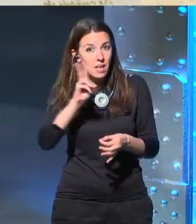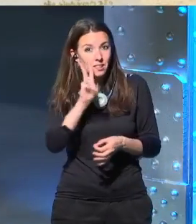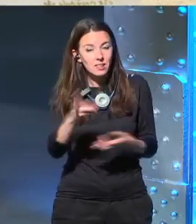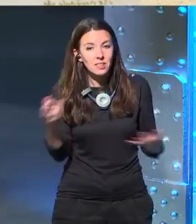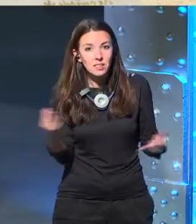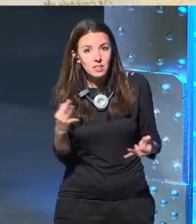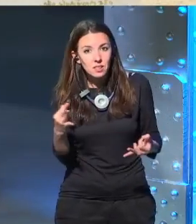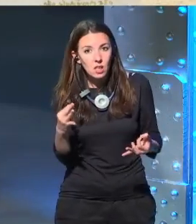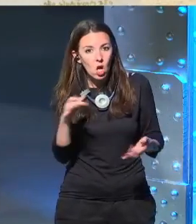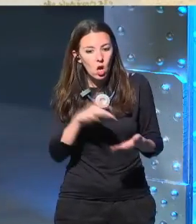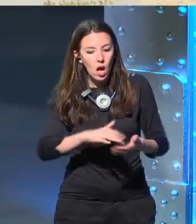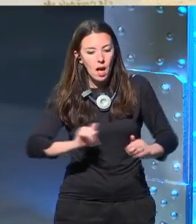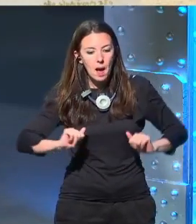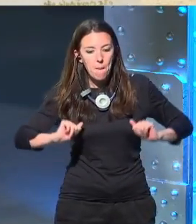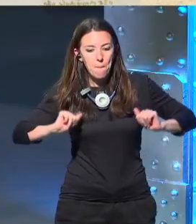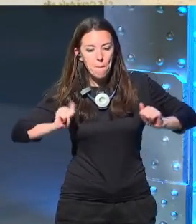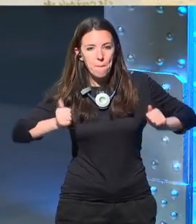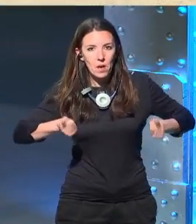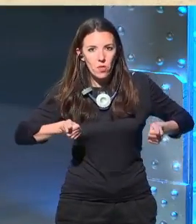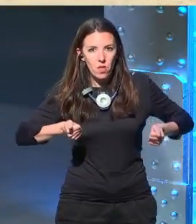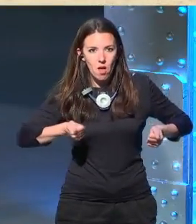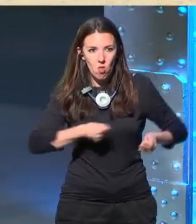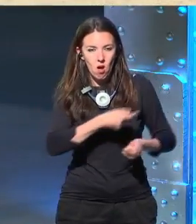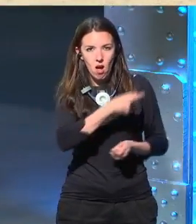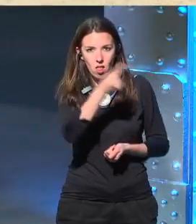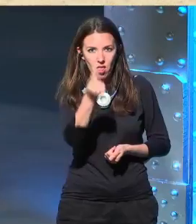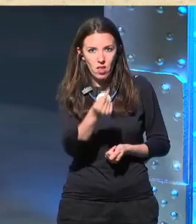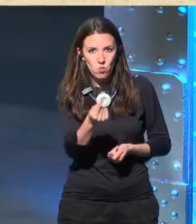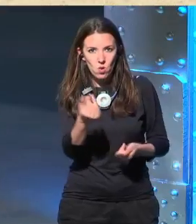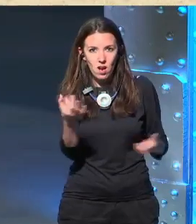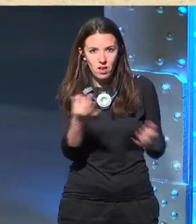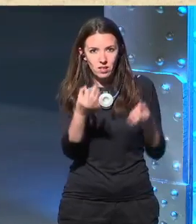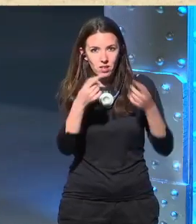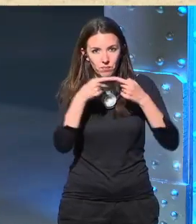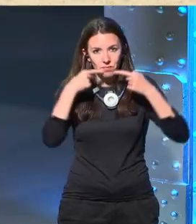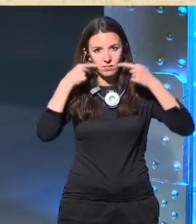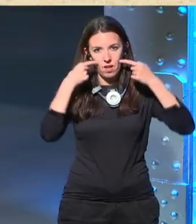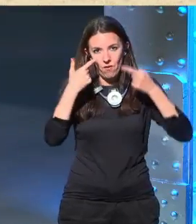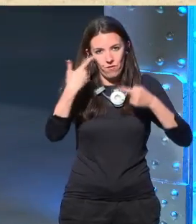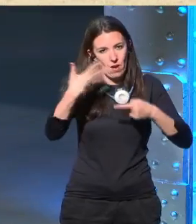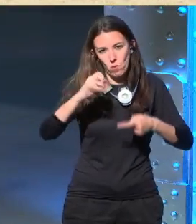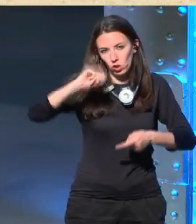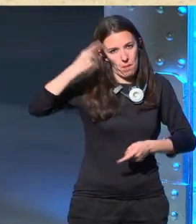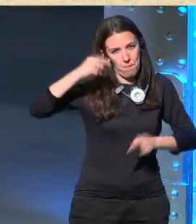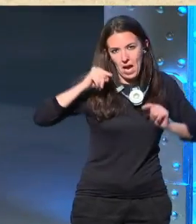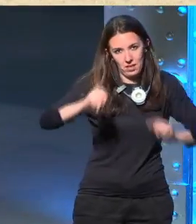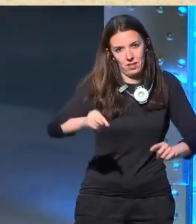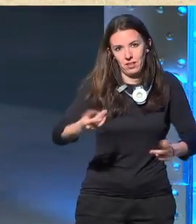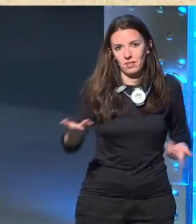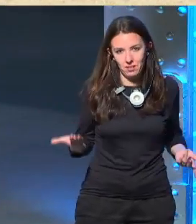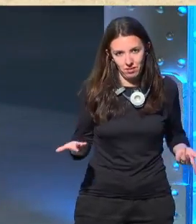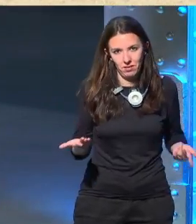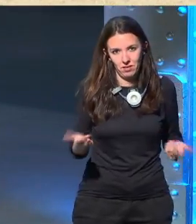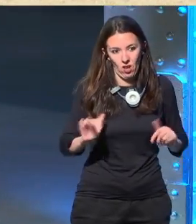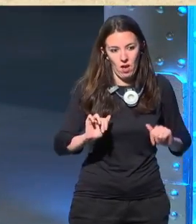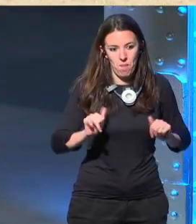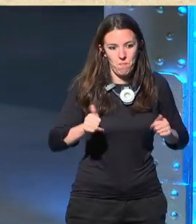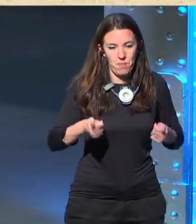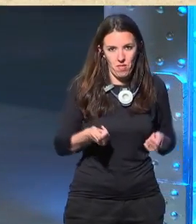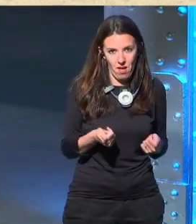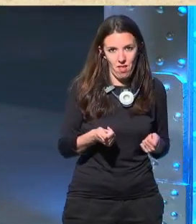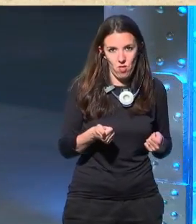to draw what will become the most famous smile in history. Same time as he's doing the dissections, he's drawing